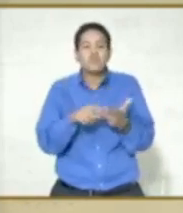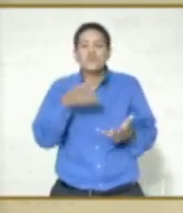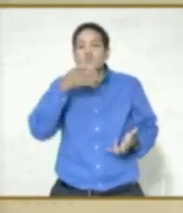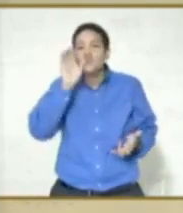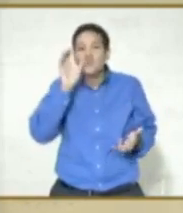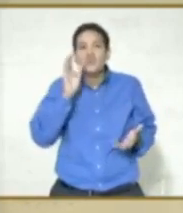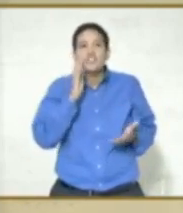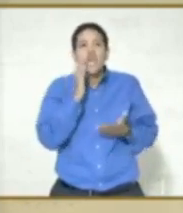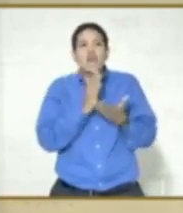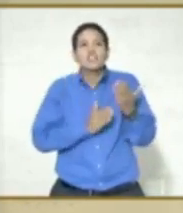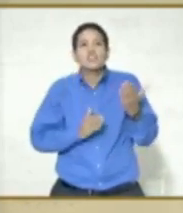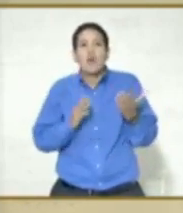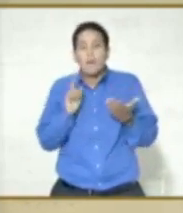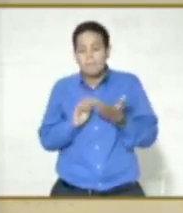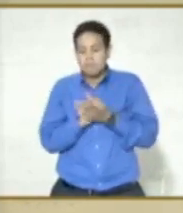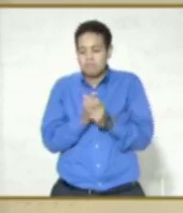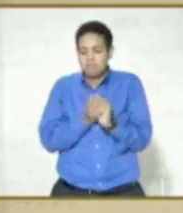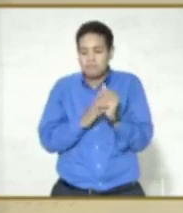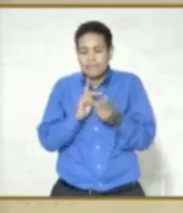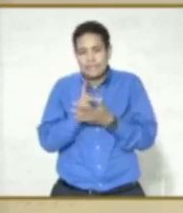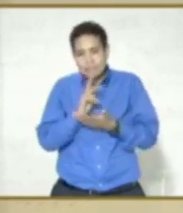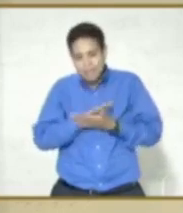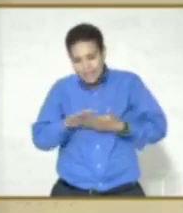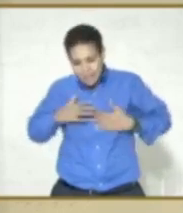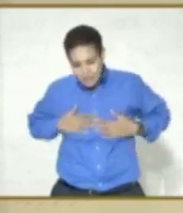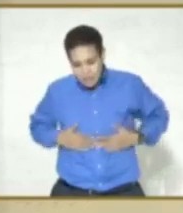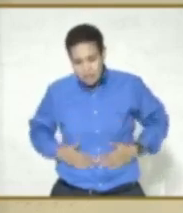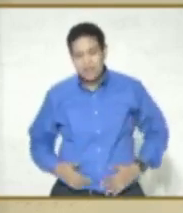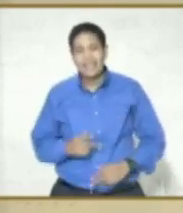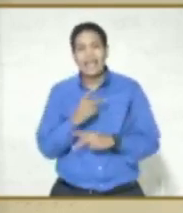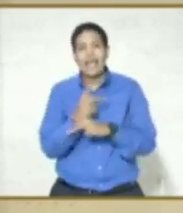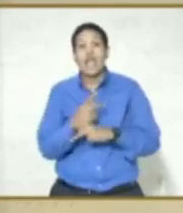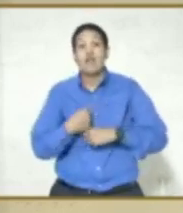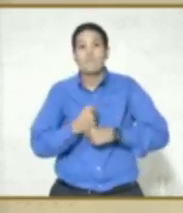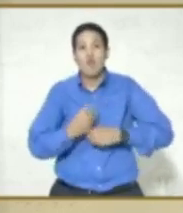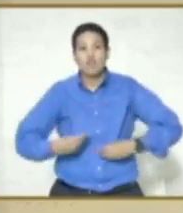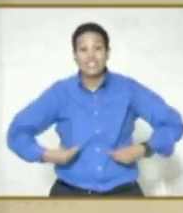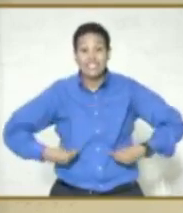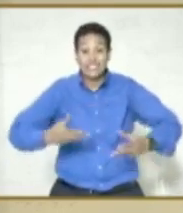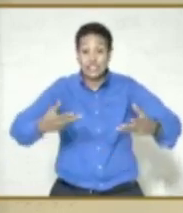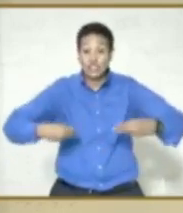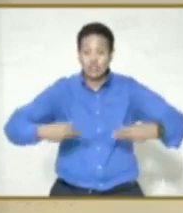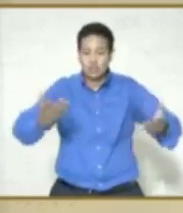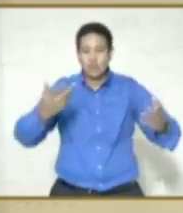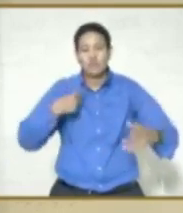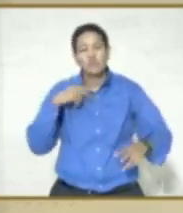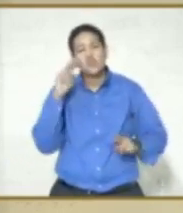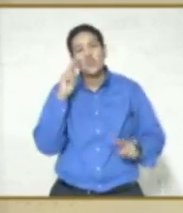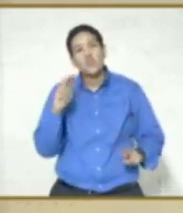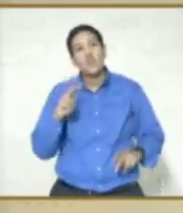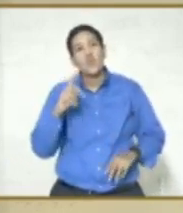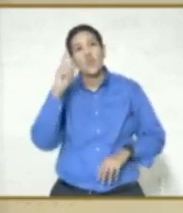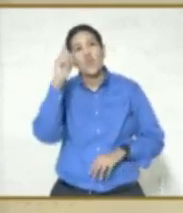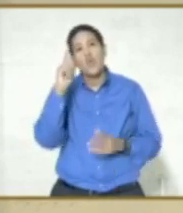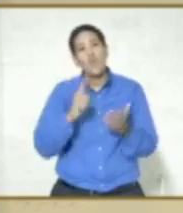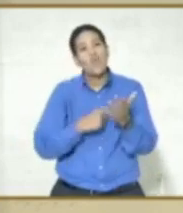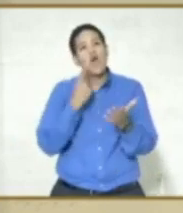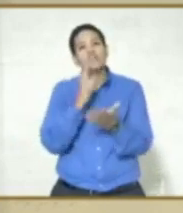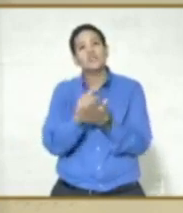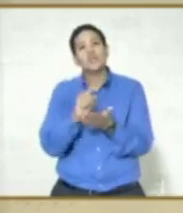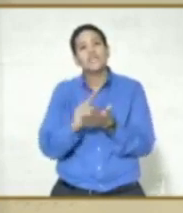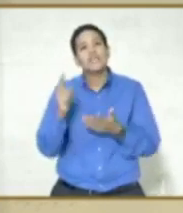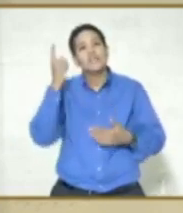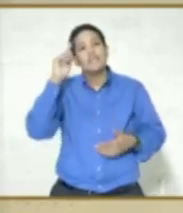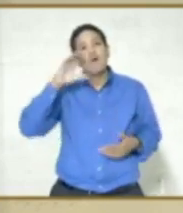some hygiene care products as well. The distribution, we are looking at least once per week for our